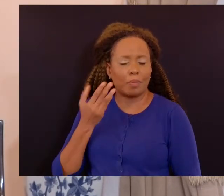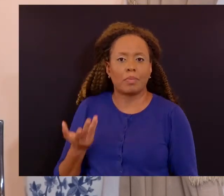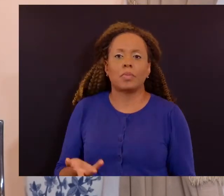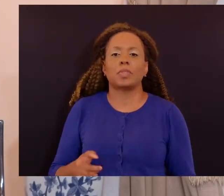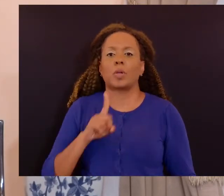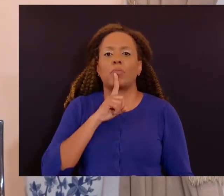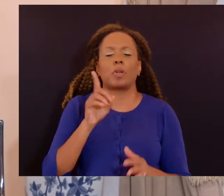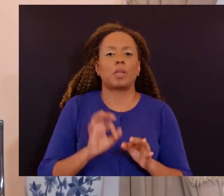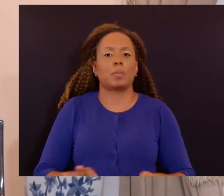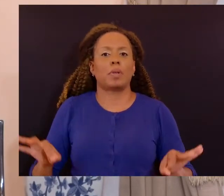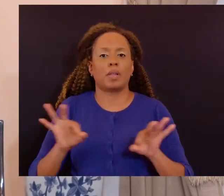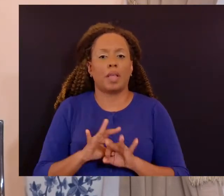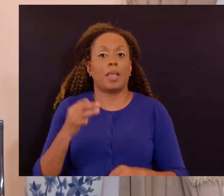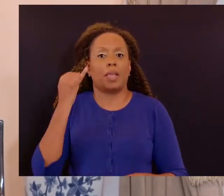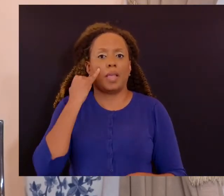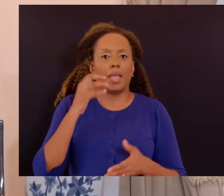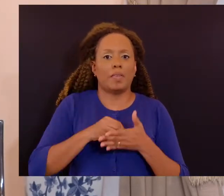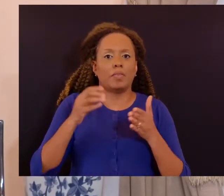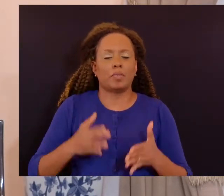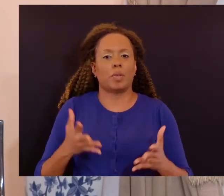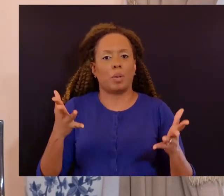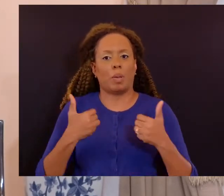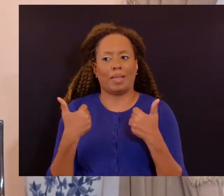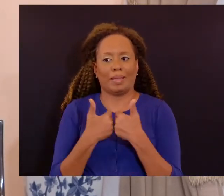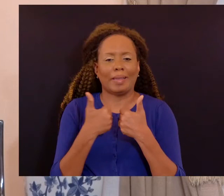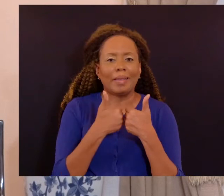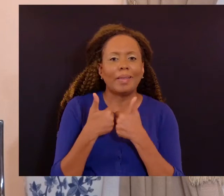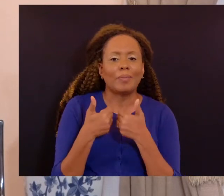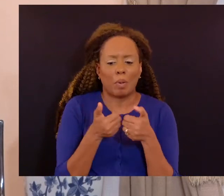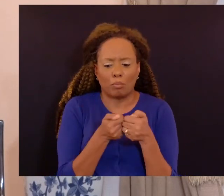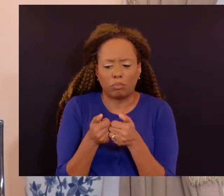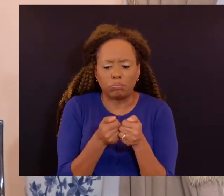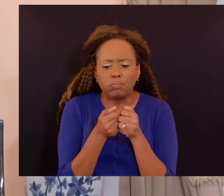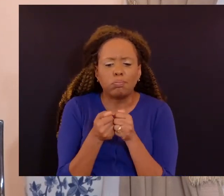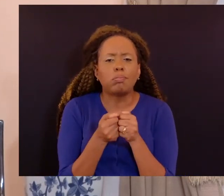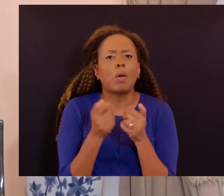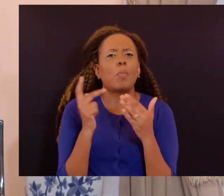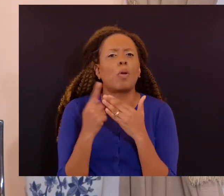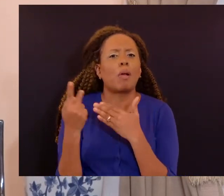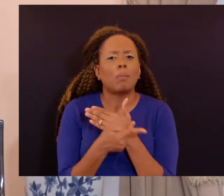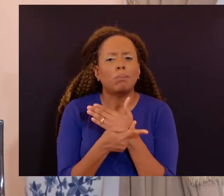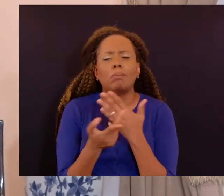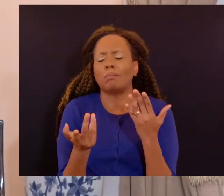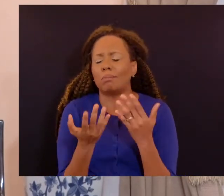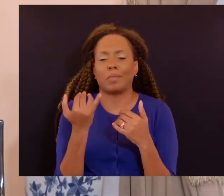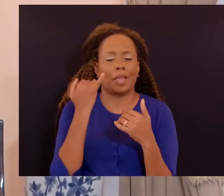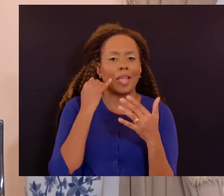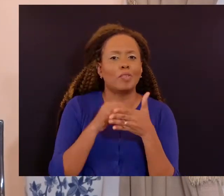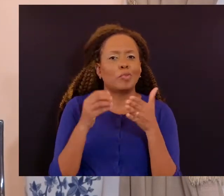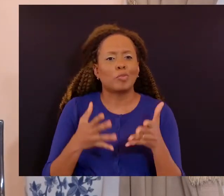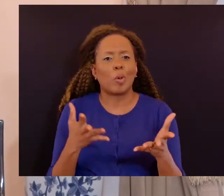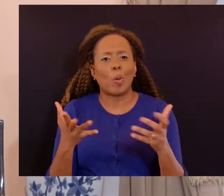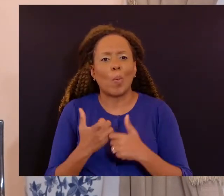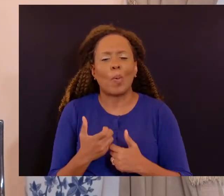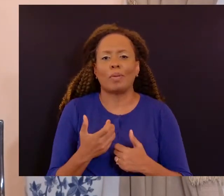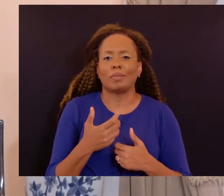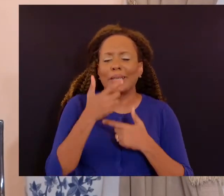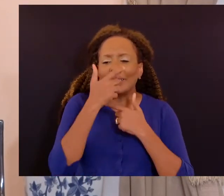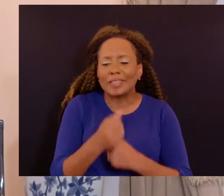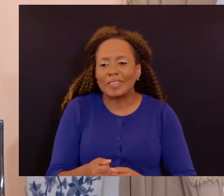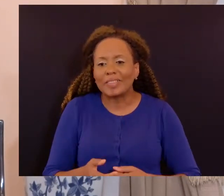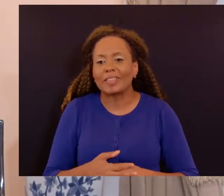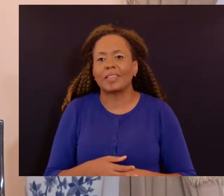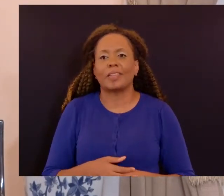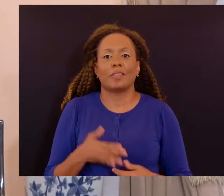it is gaming programs, to make sure that students become the creators of content, or whether it is in barbering because the children may be